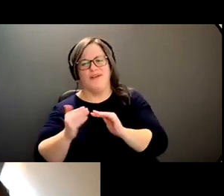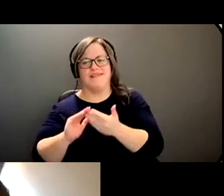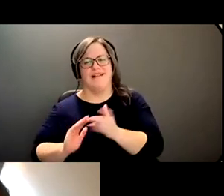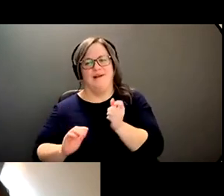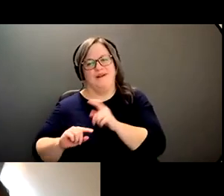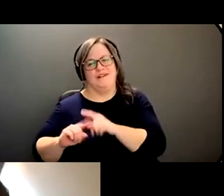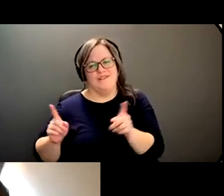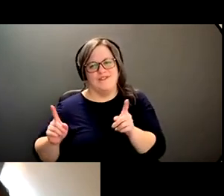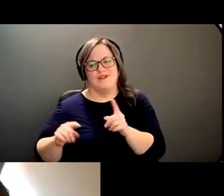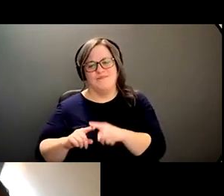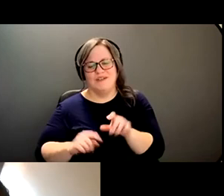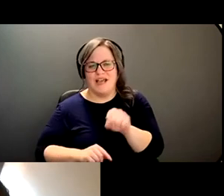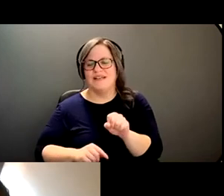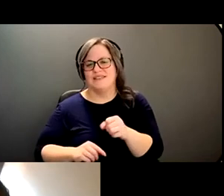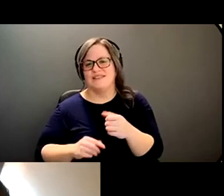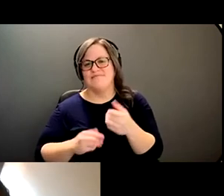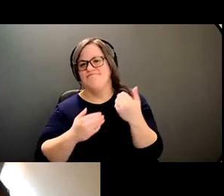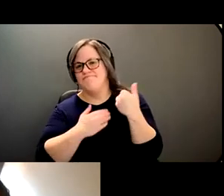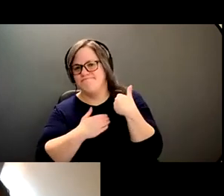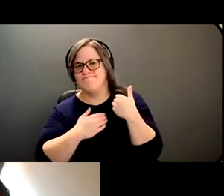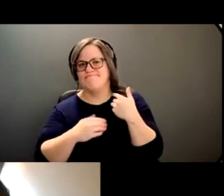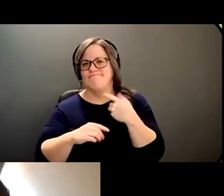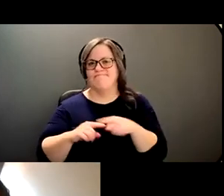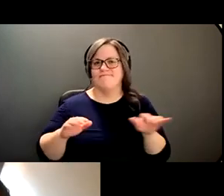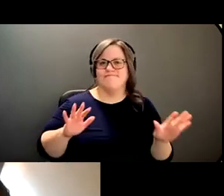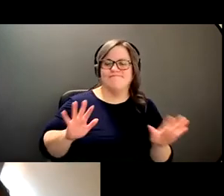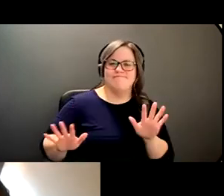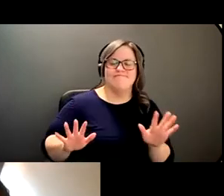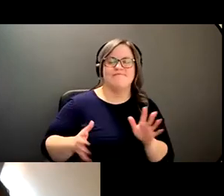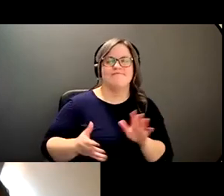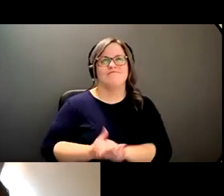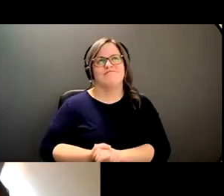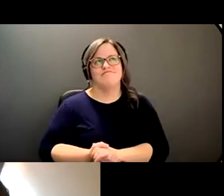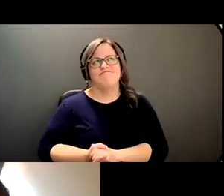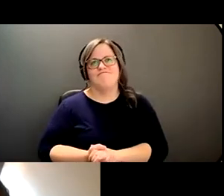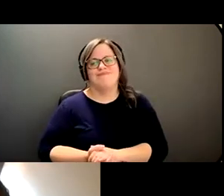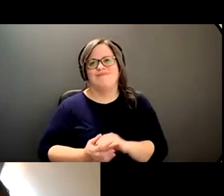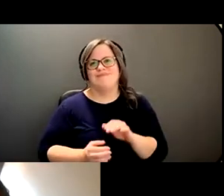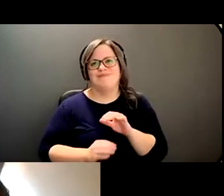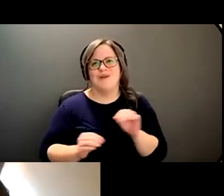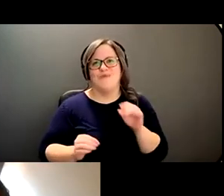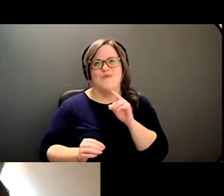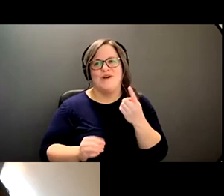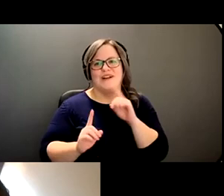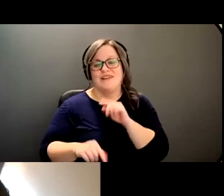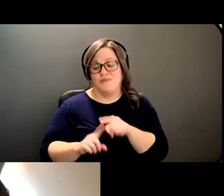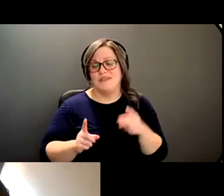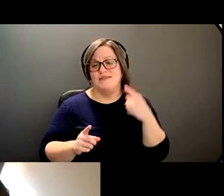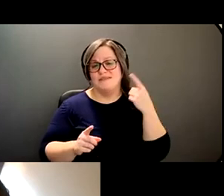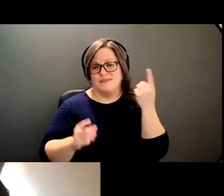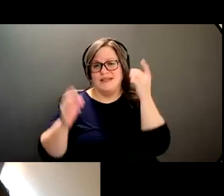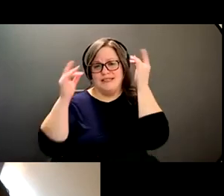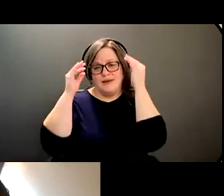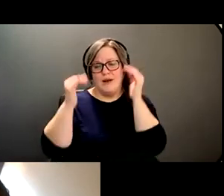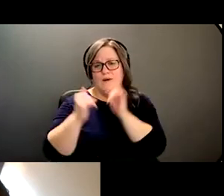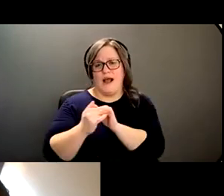think it's not an answer, but just like processing, what does that mean, how do you transform these